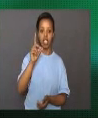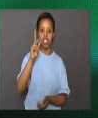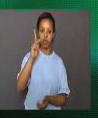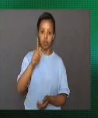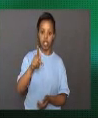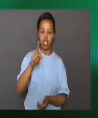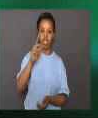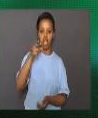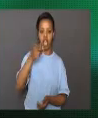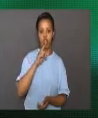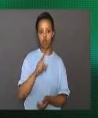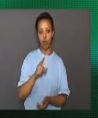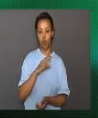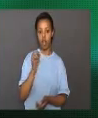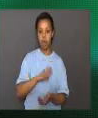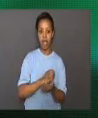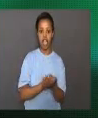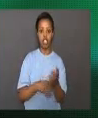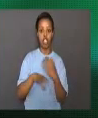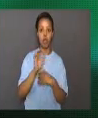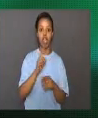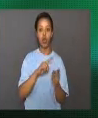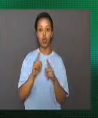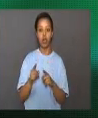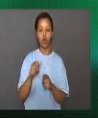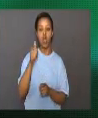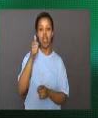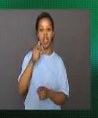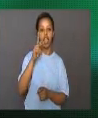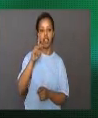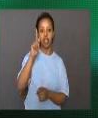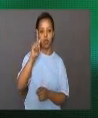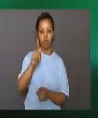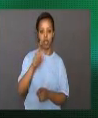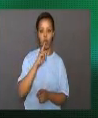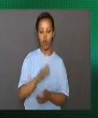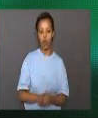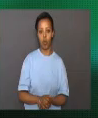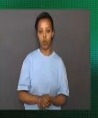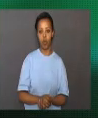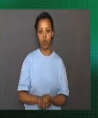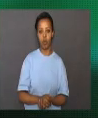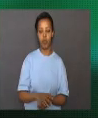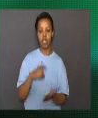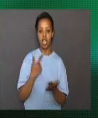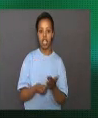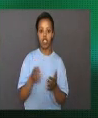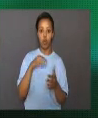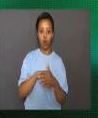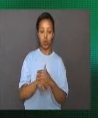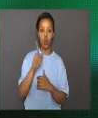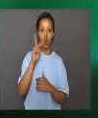NADPH and energy from ATP. Some of the